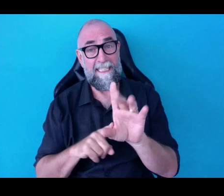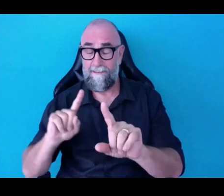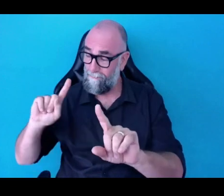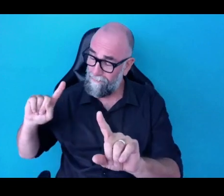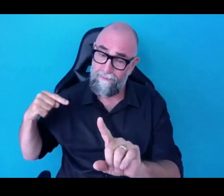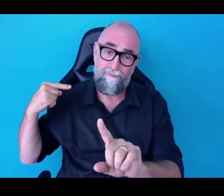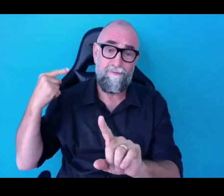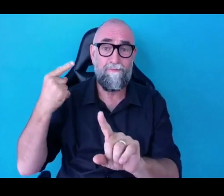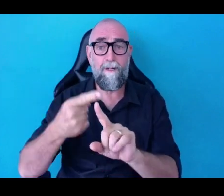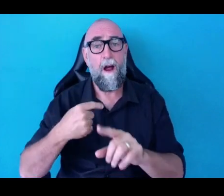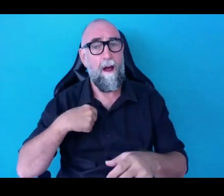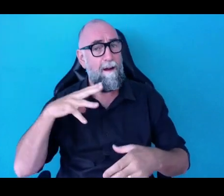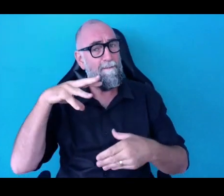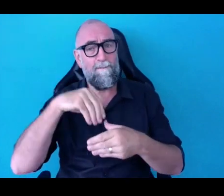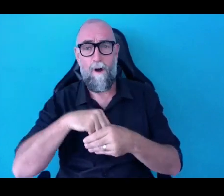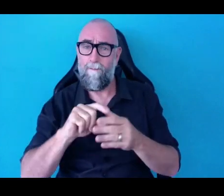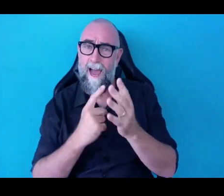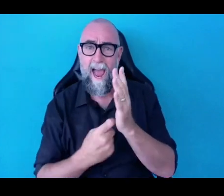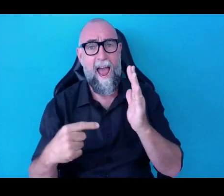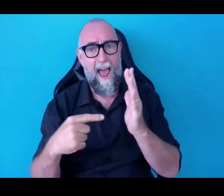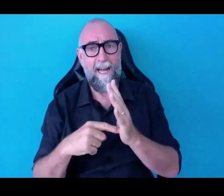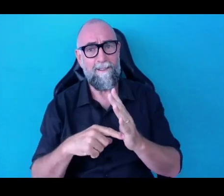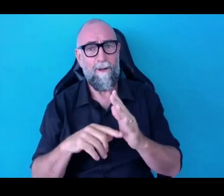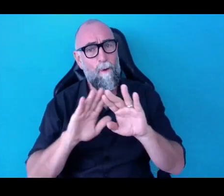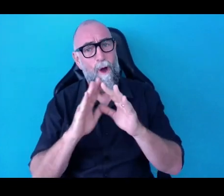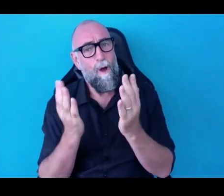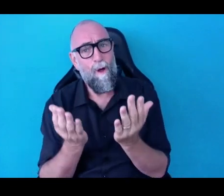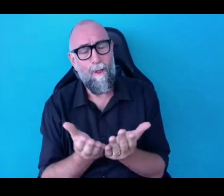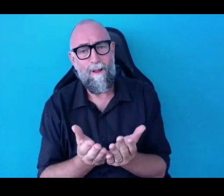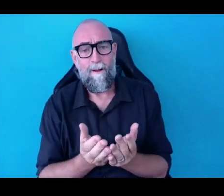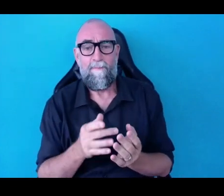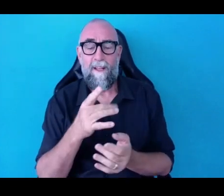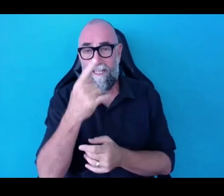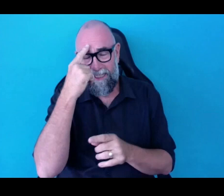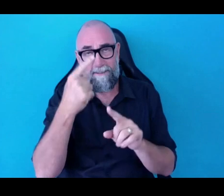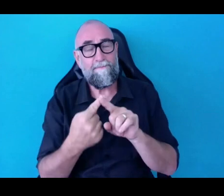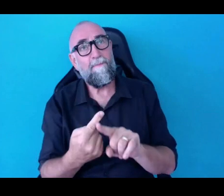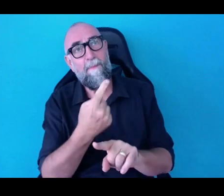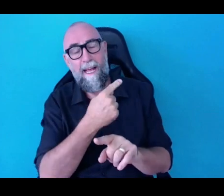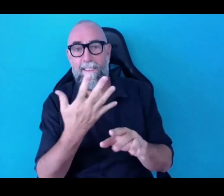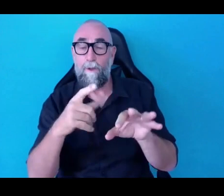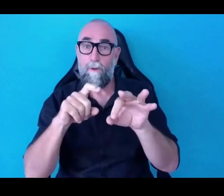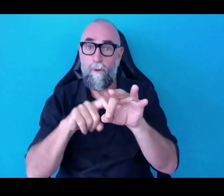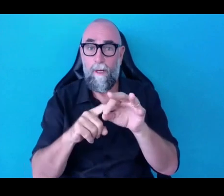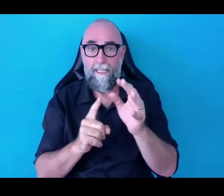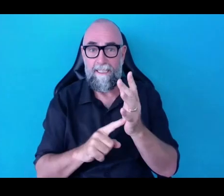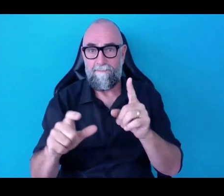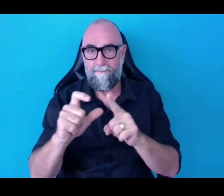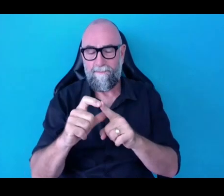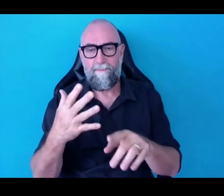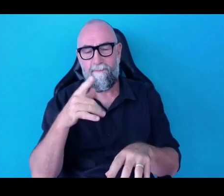world. This goes back to Nick's time in Queensland at UQ, but it has made